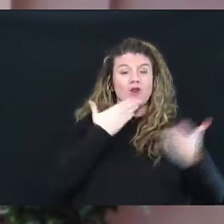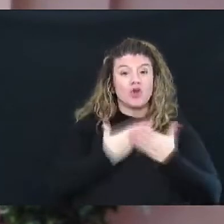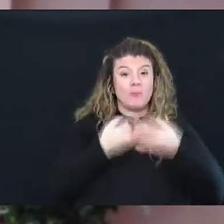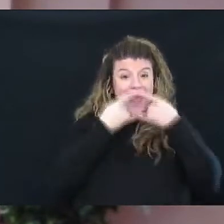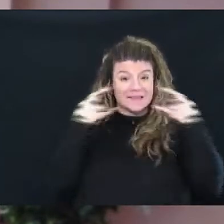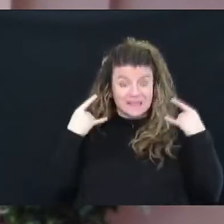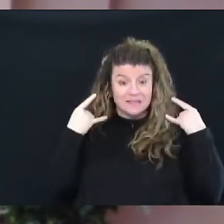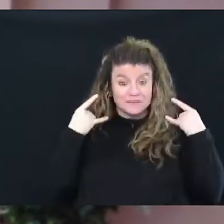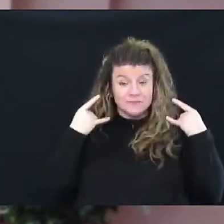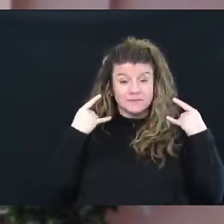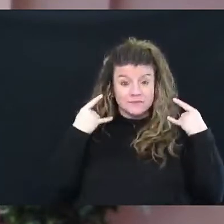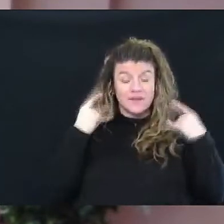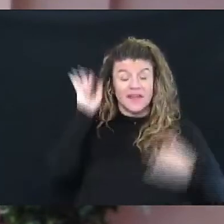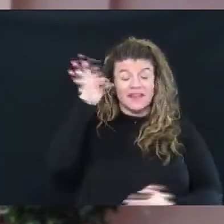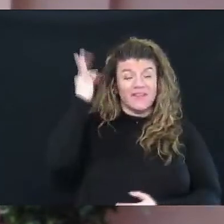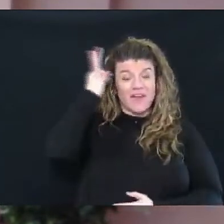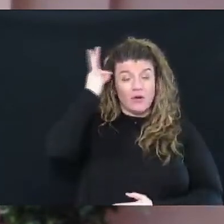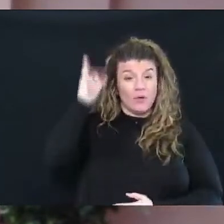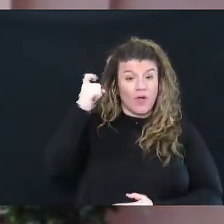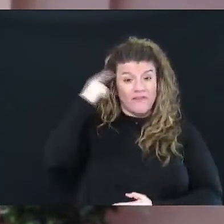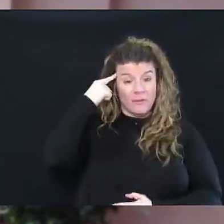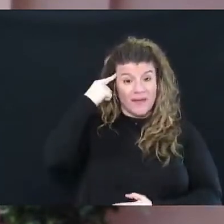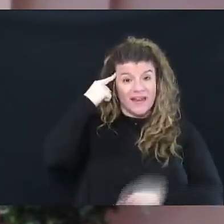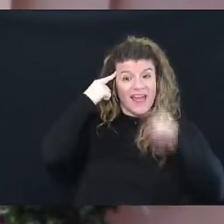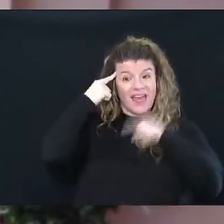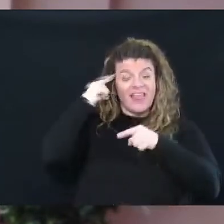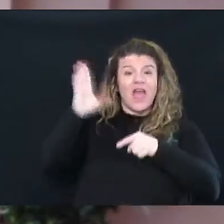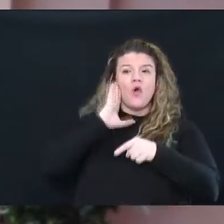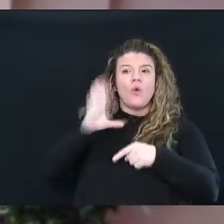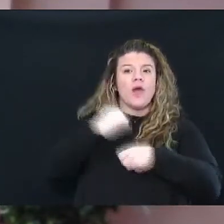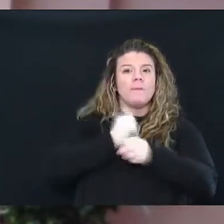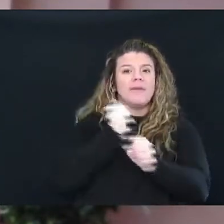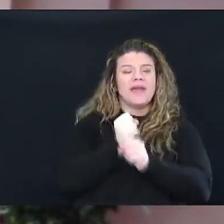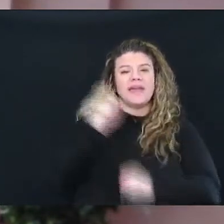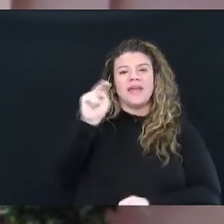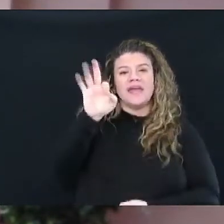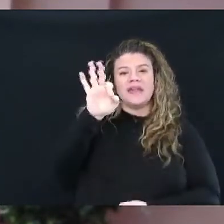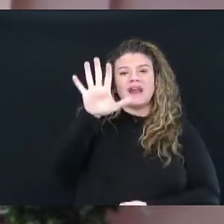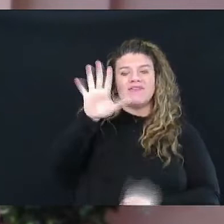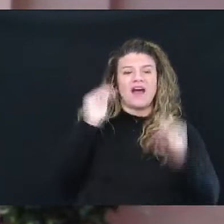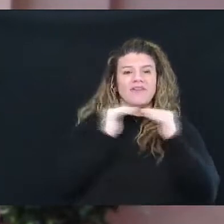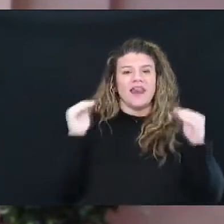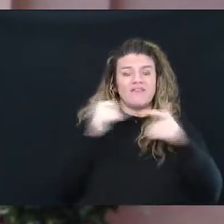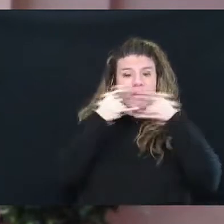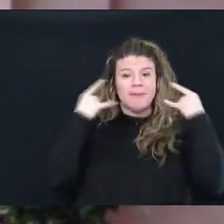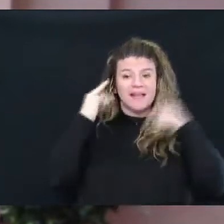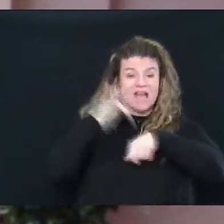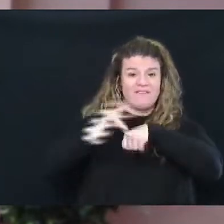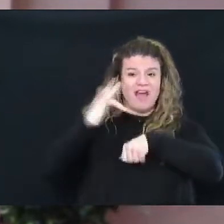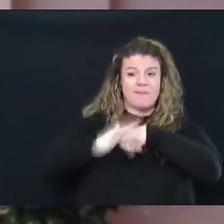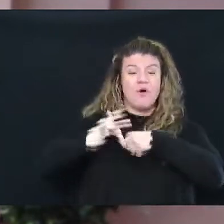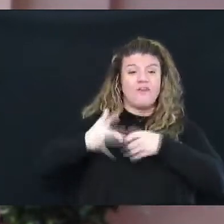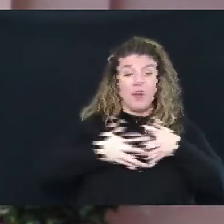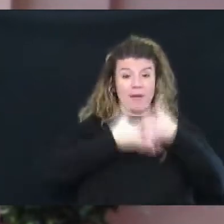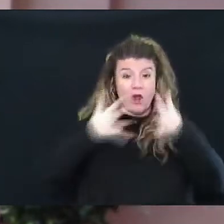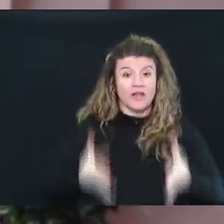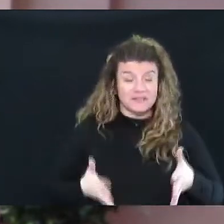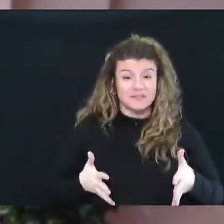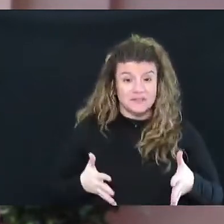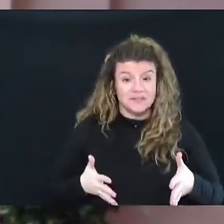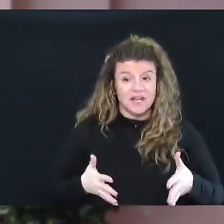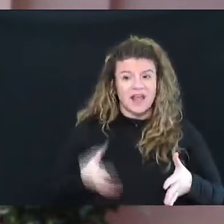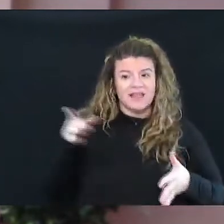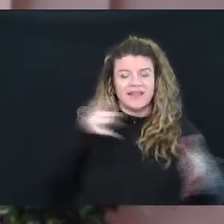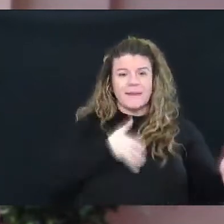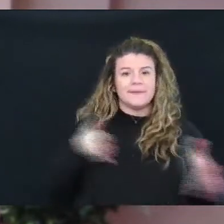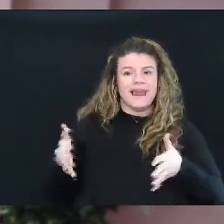mask. The federal government is going to make N95 level masks available to Americans. They plan